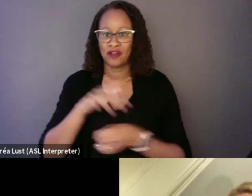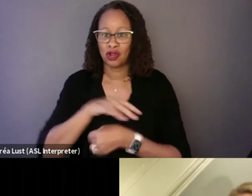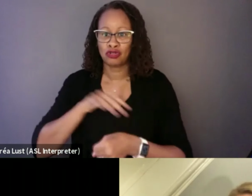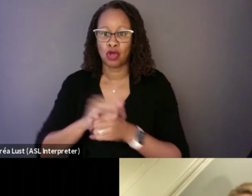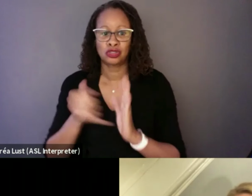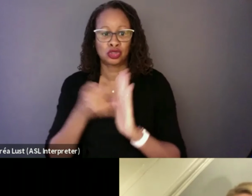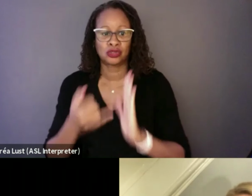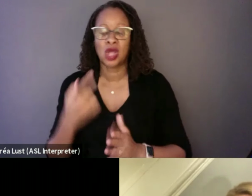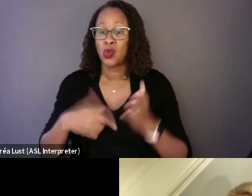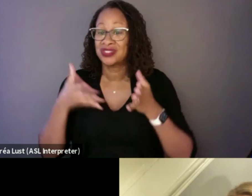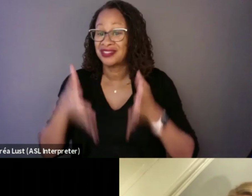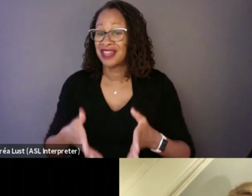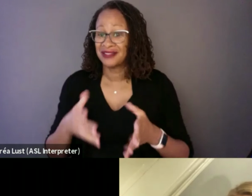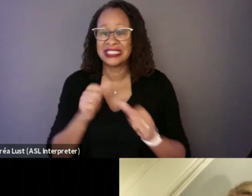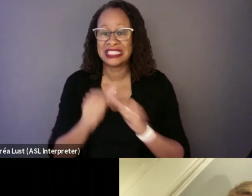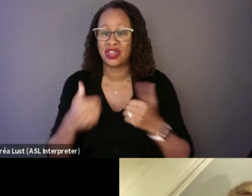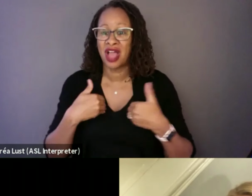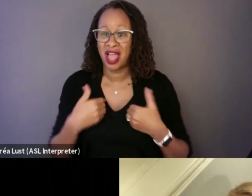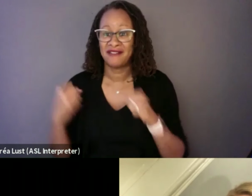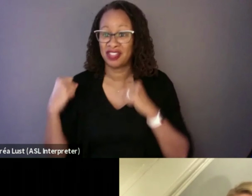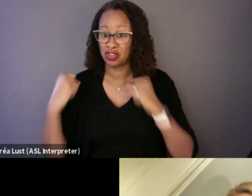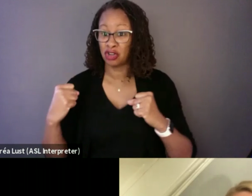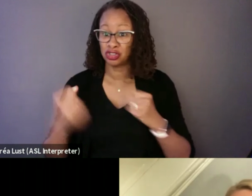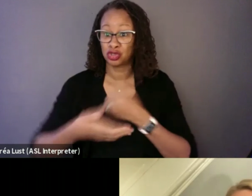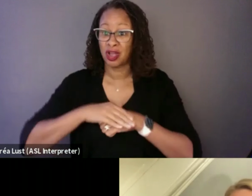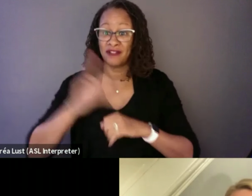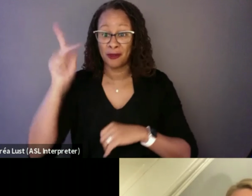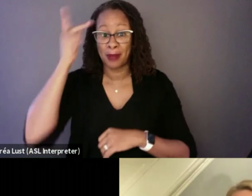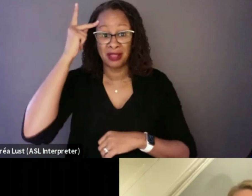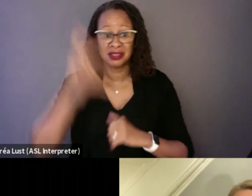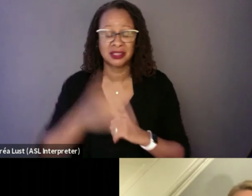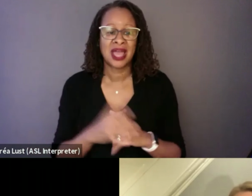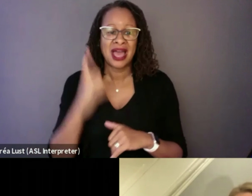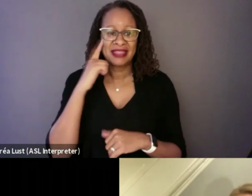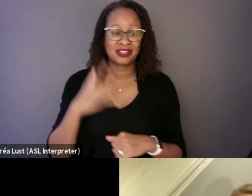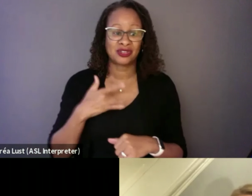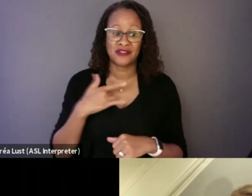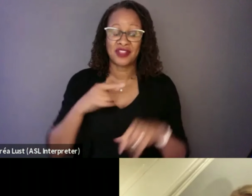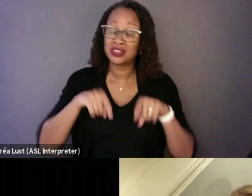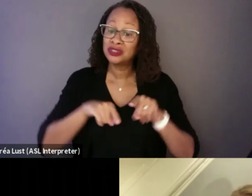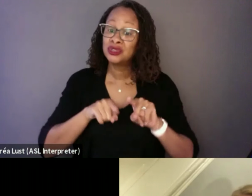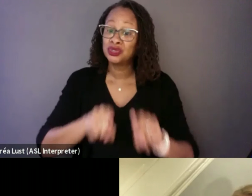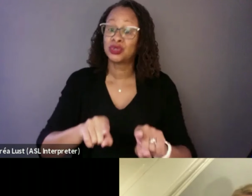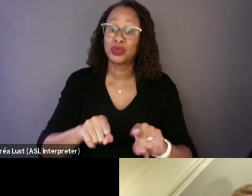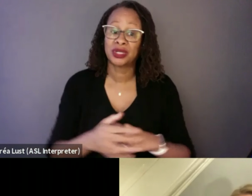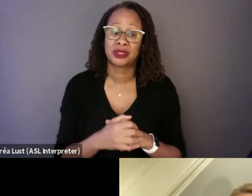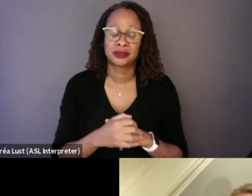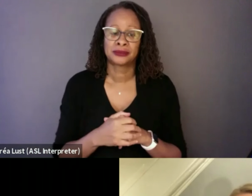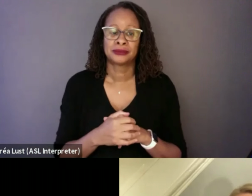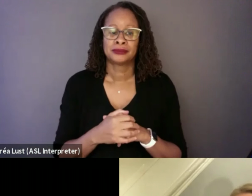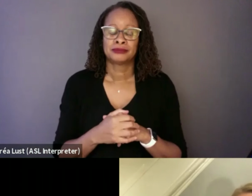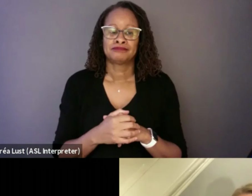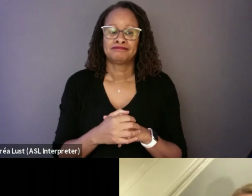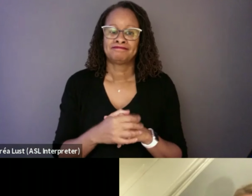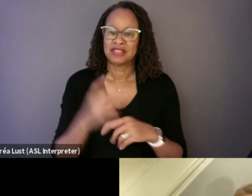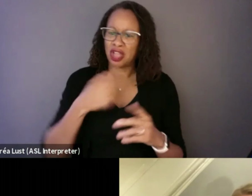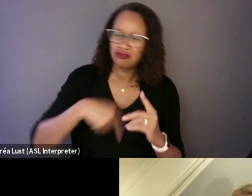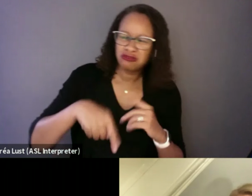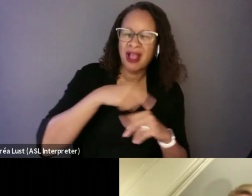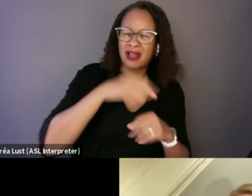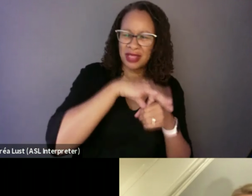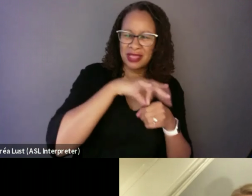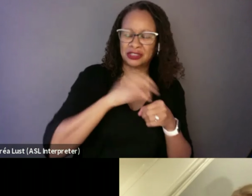left and still have the courage to cover politics. I think there was a feeling during the just around the election with all